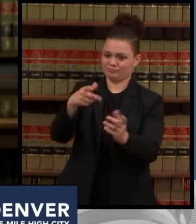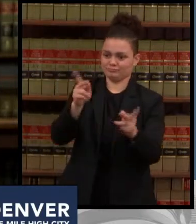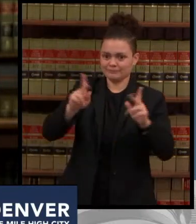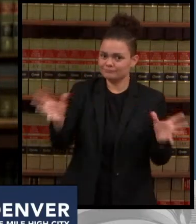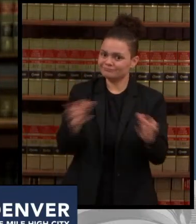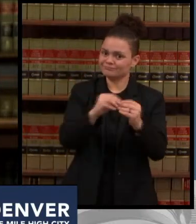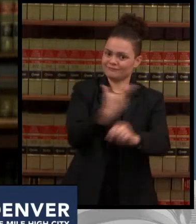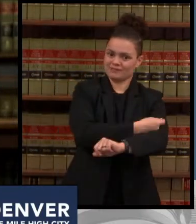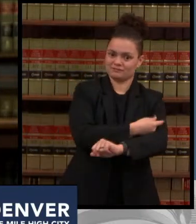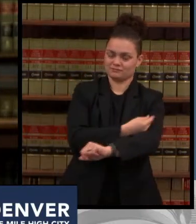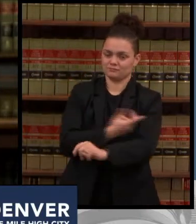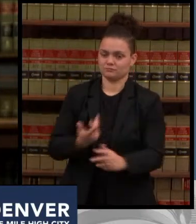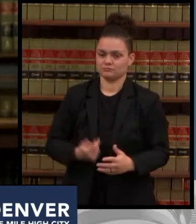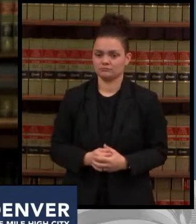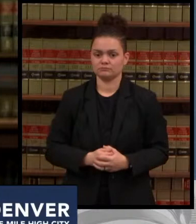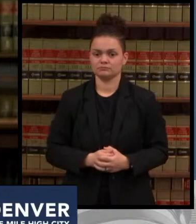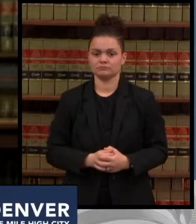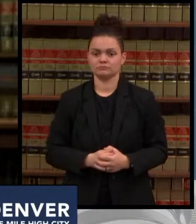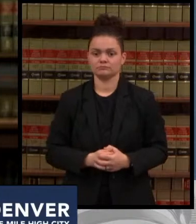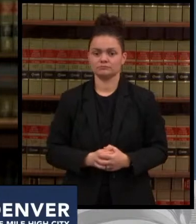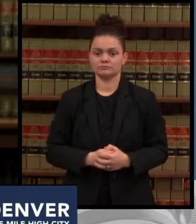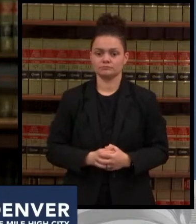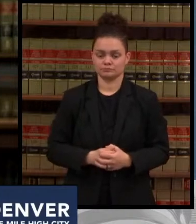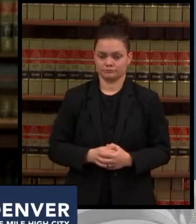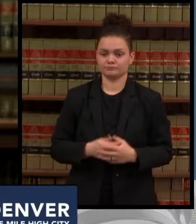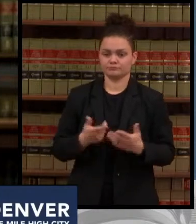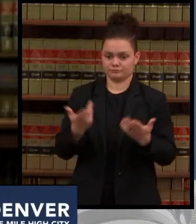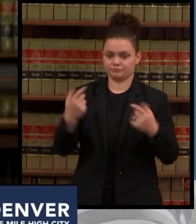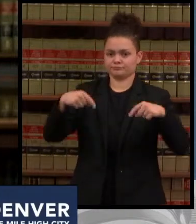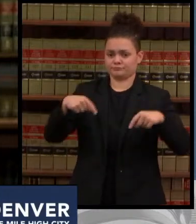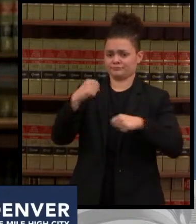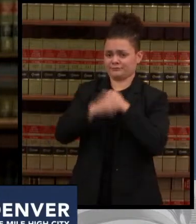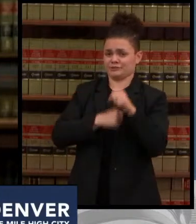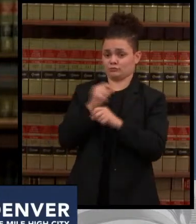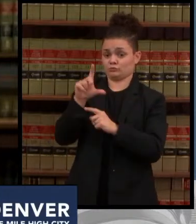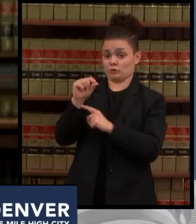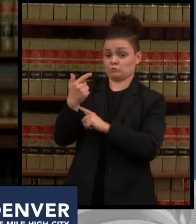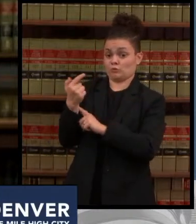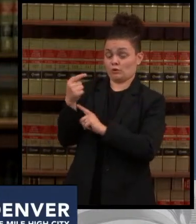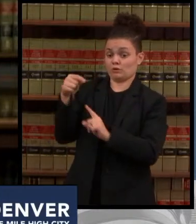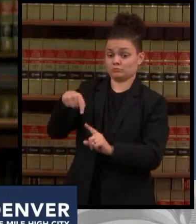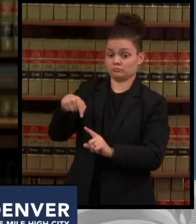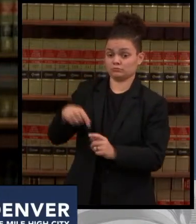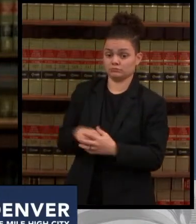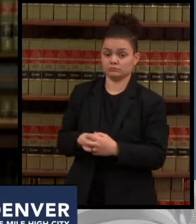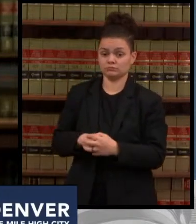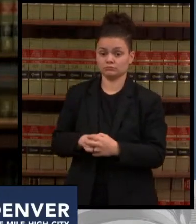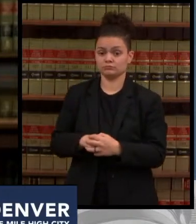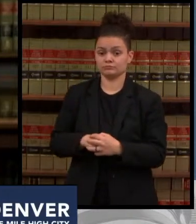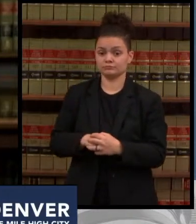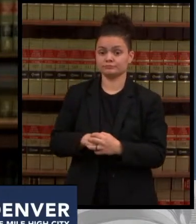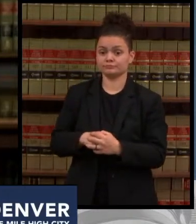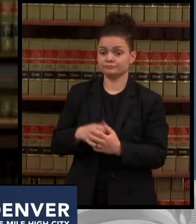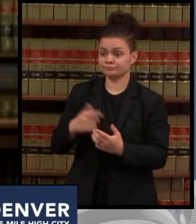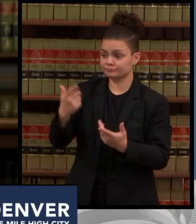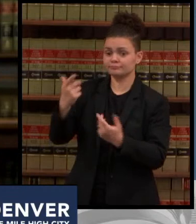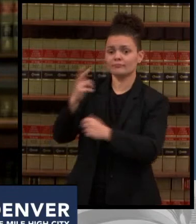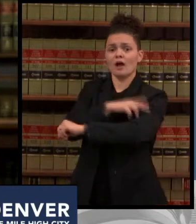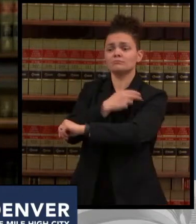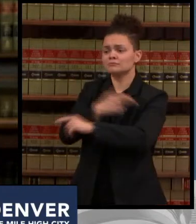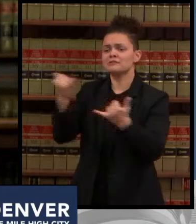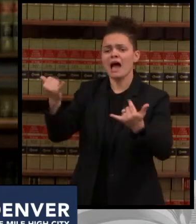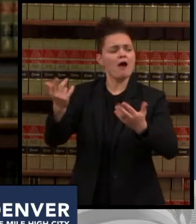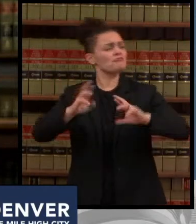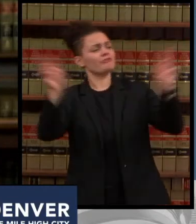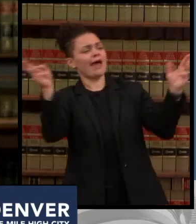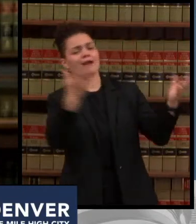into 2021, as you know, healthcare services were not as readily available. People were told not to come to clinics, not to come to hospitals, and